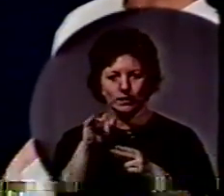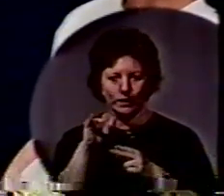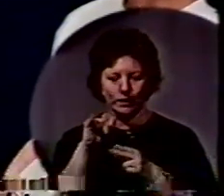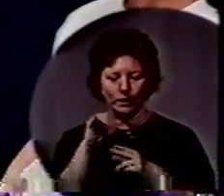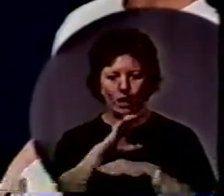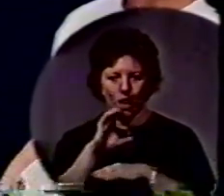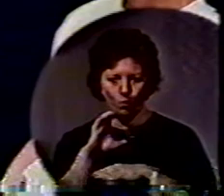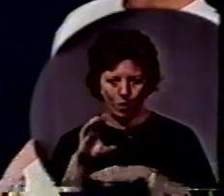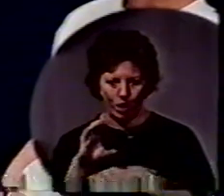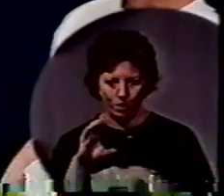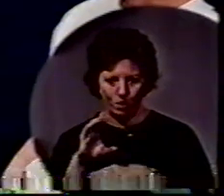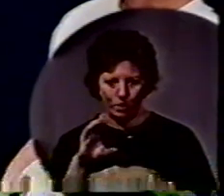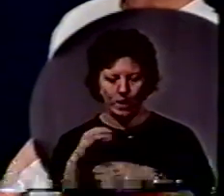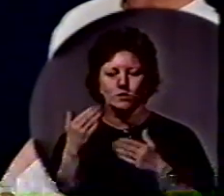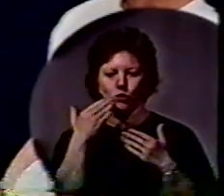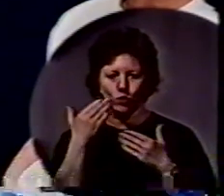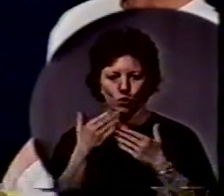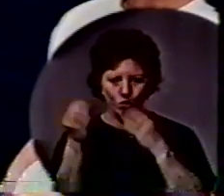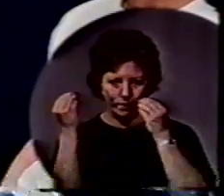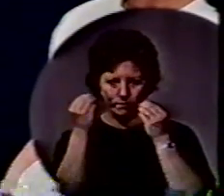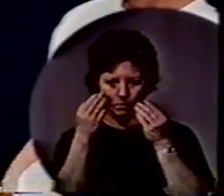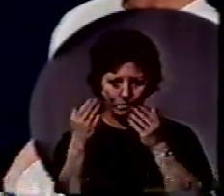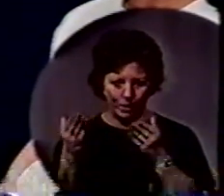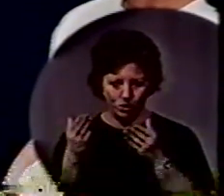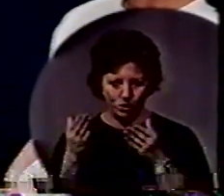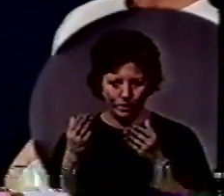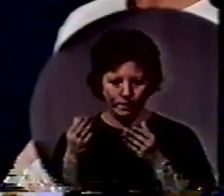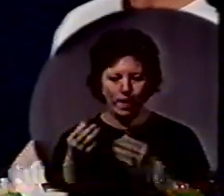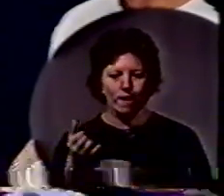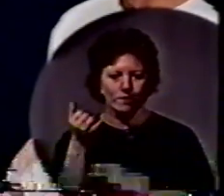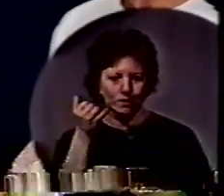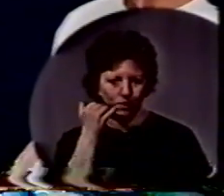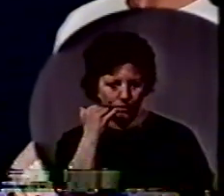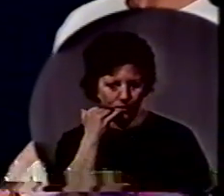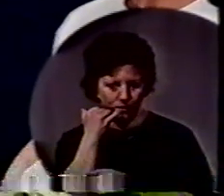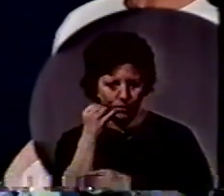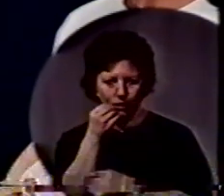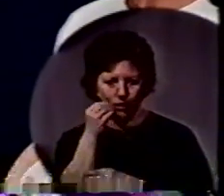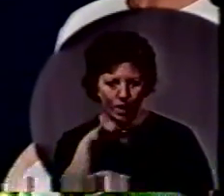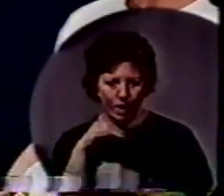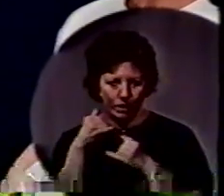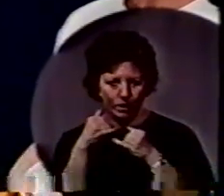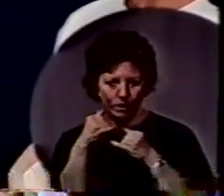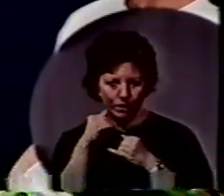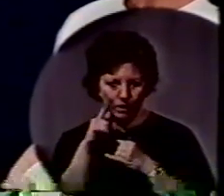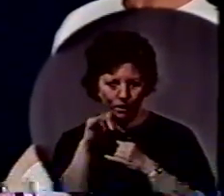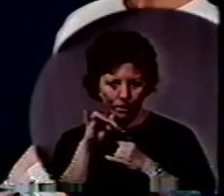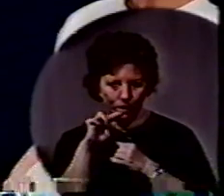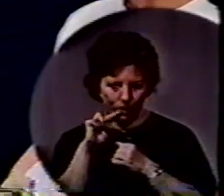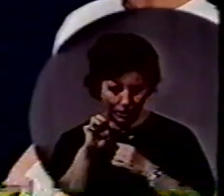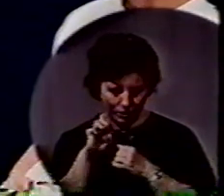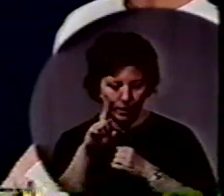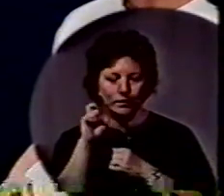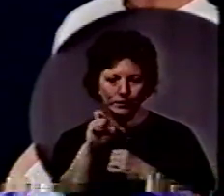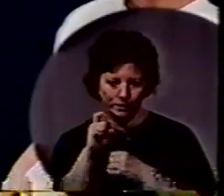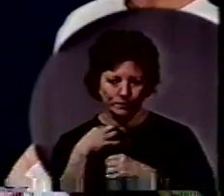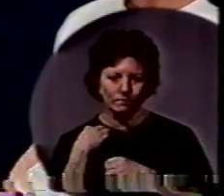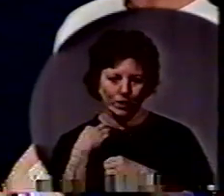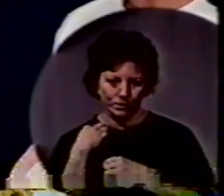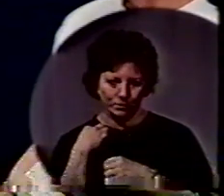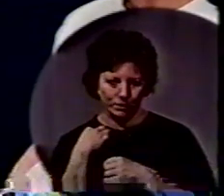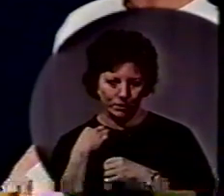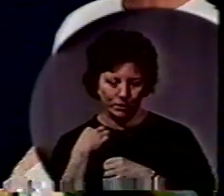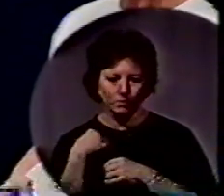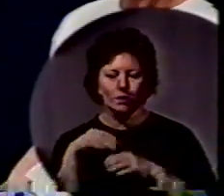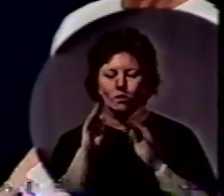for people who have been victims of hate crime. They have a hotline, and they're They're also in need of some volunteers and help over there. Well, but